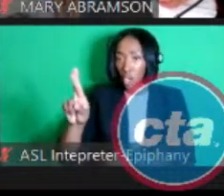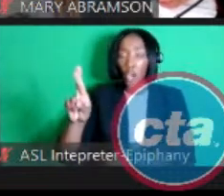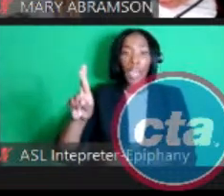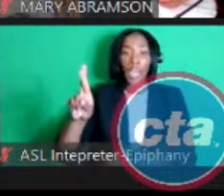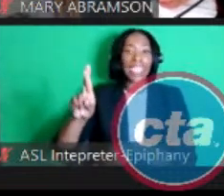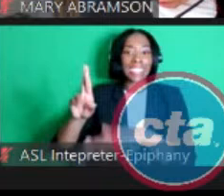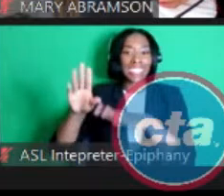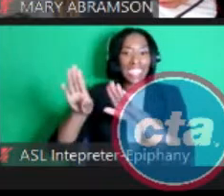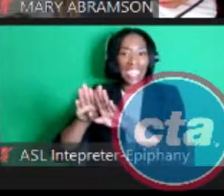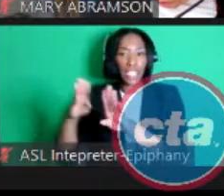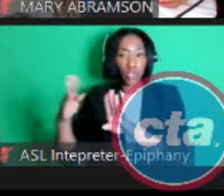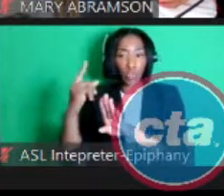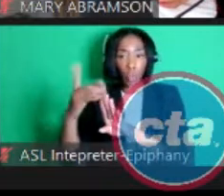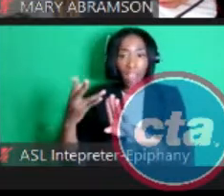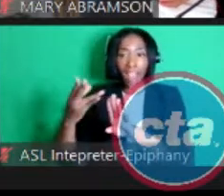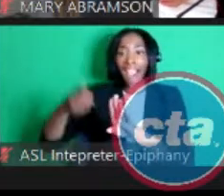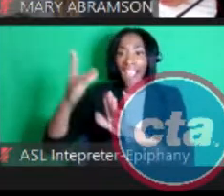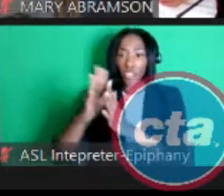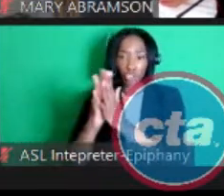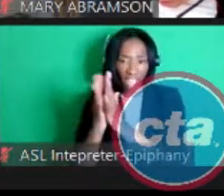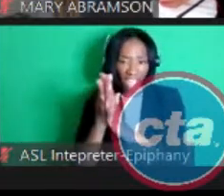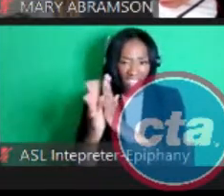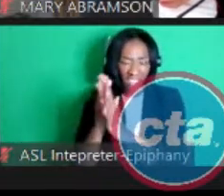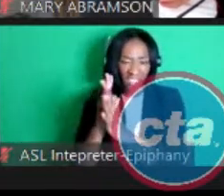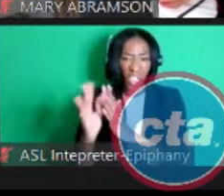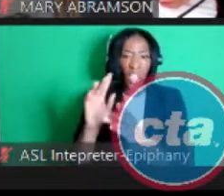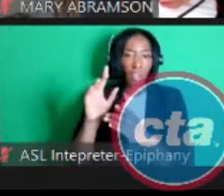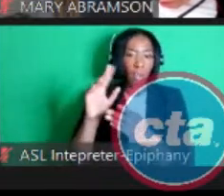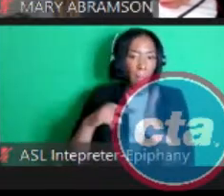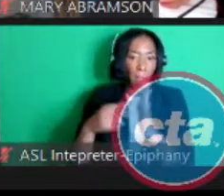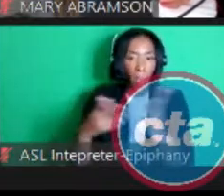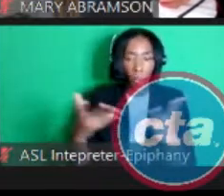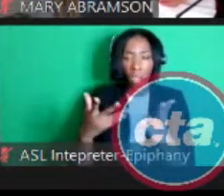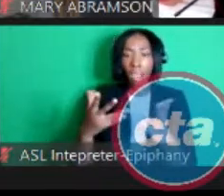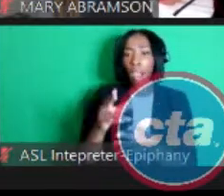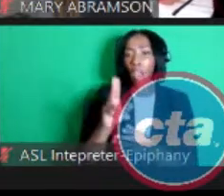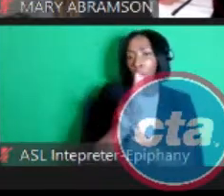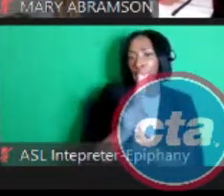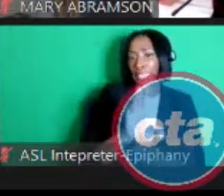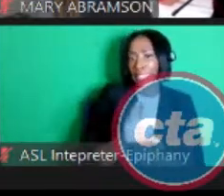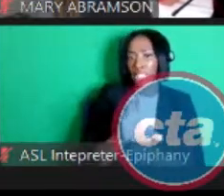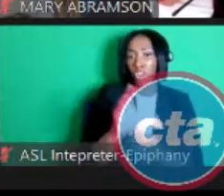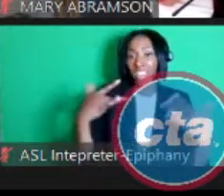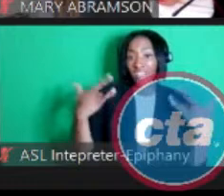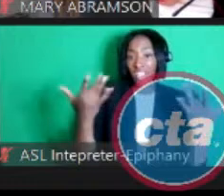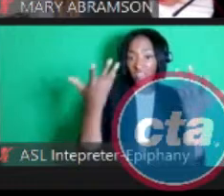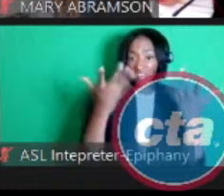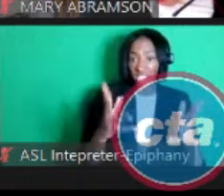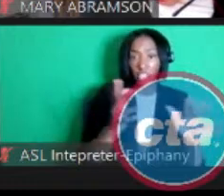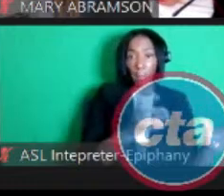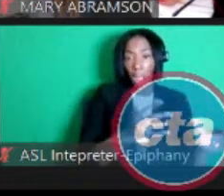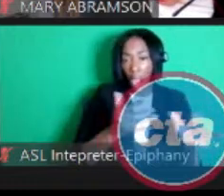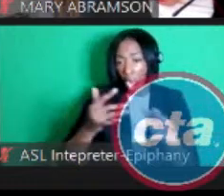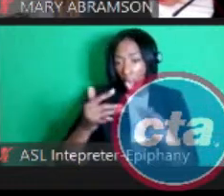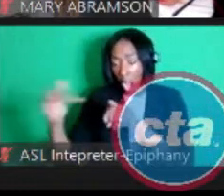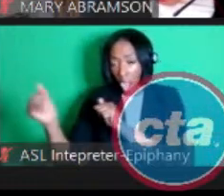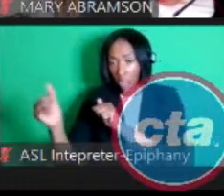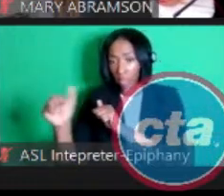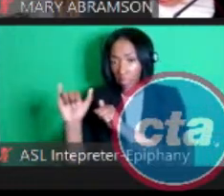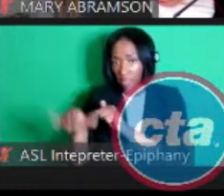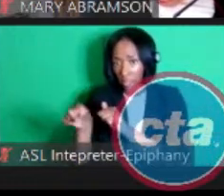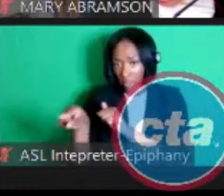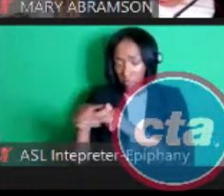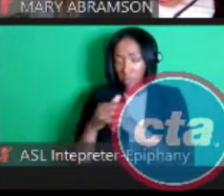high traffic situations when the United Center gets out for an event. That's at the north side of the station house. And they